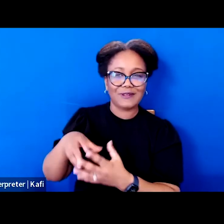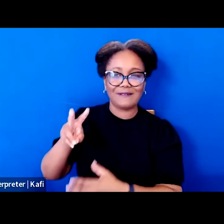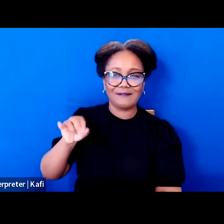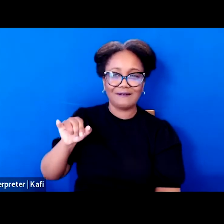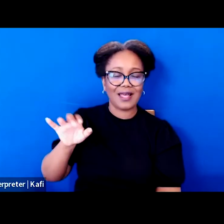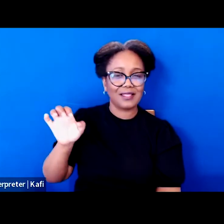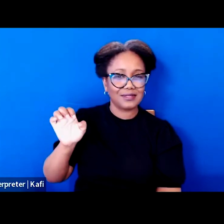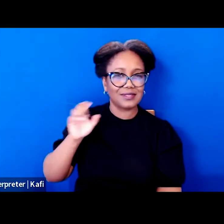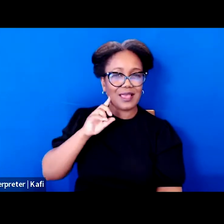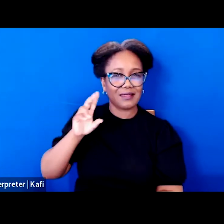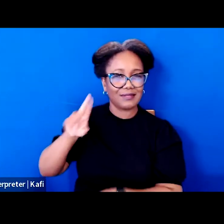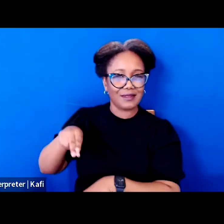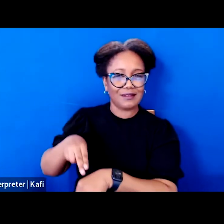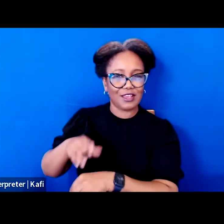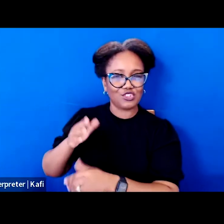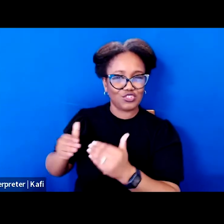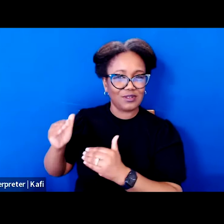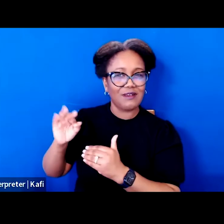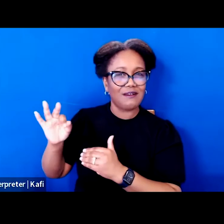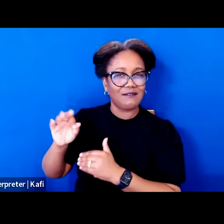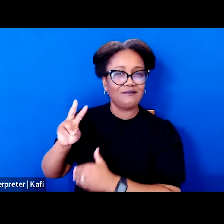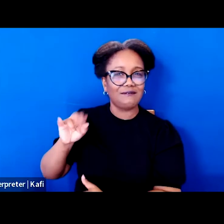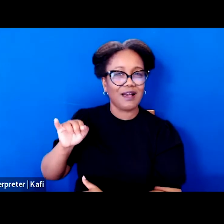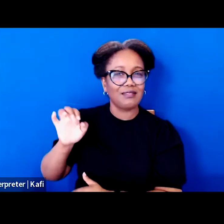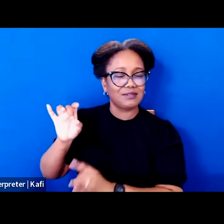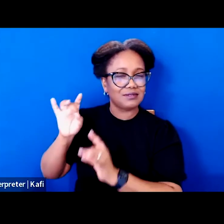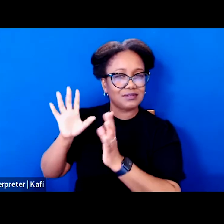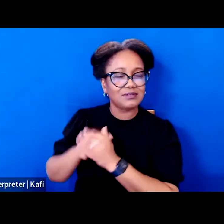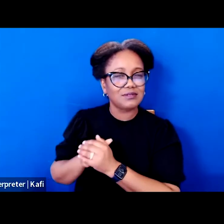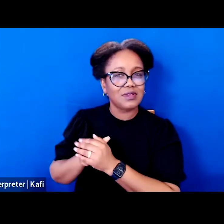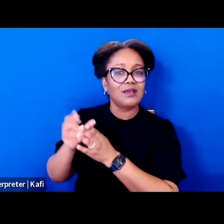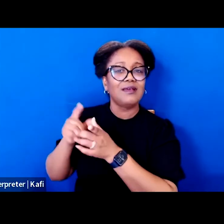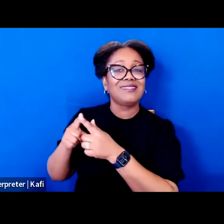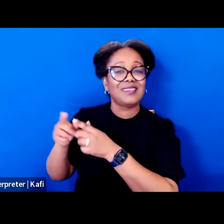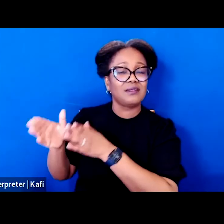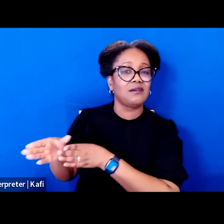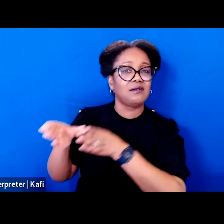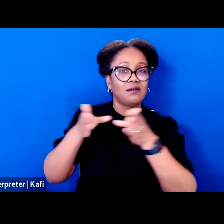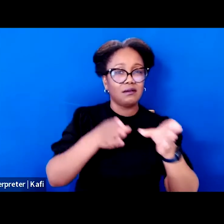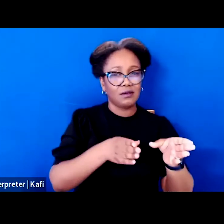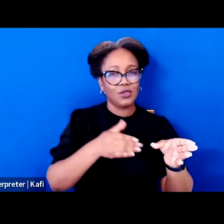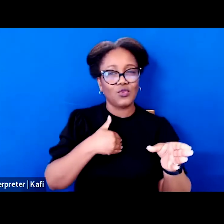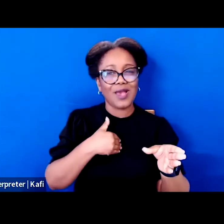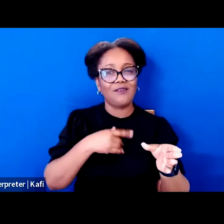Atlanta area, by which 8 people were killed across 3 Asian owned massage